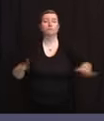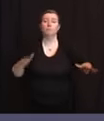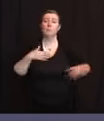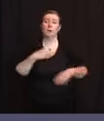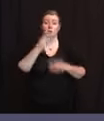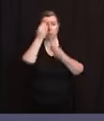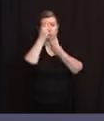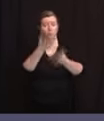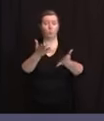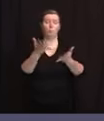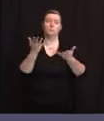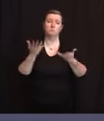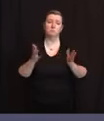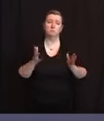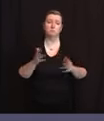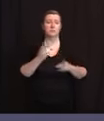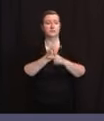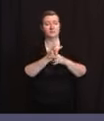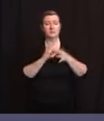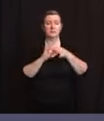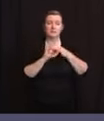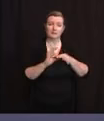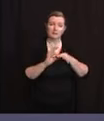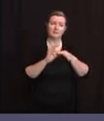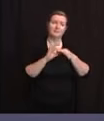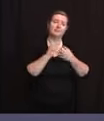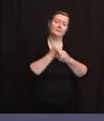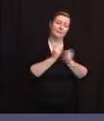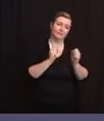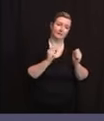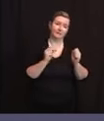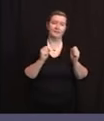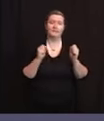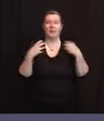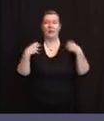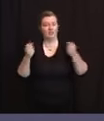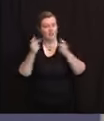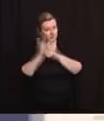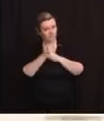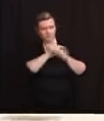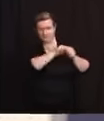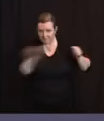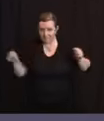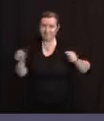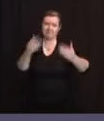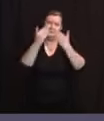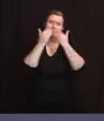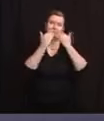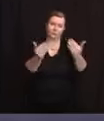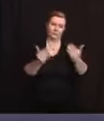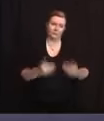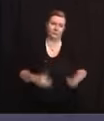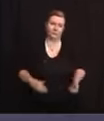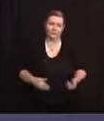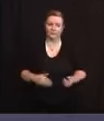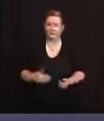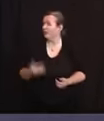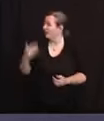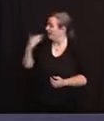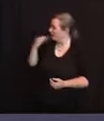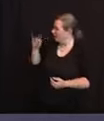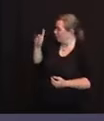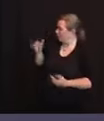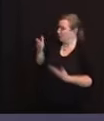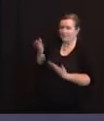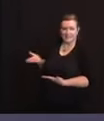report. Stay connected, stay safe, and stay healthy. Thank you. Judy, thank you for